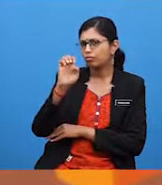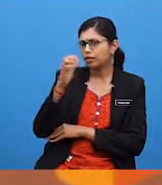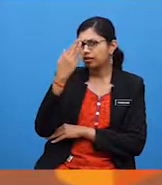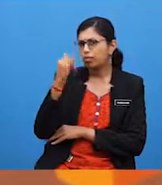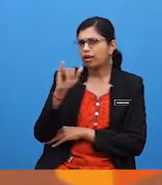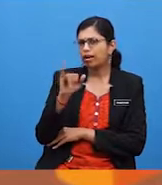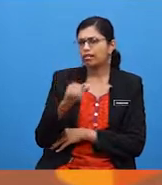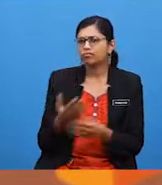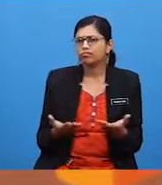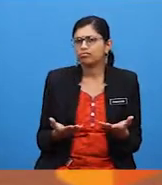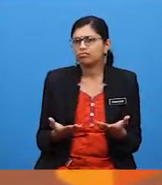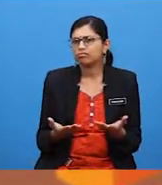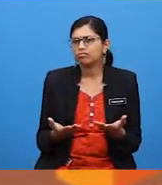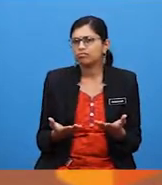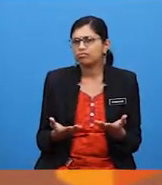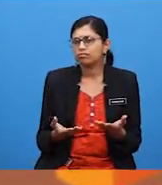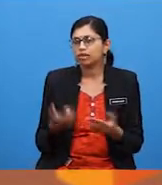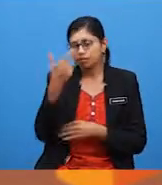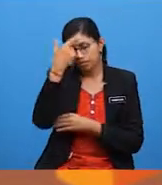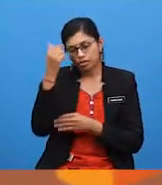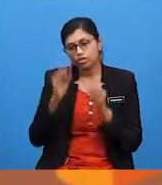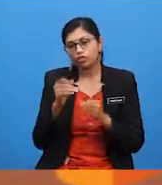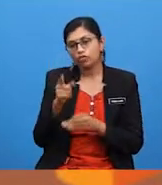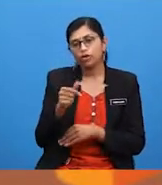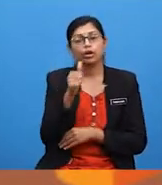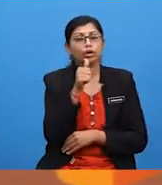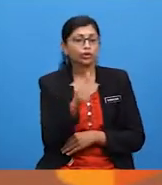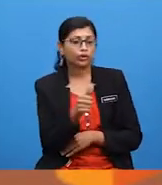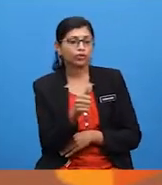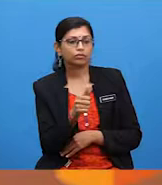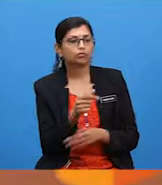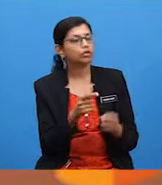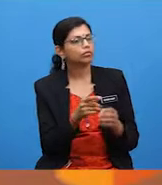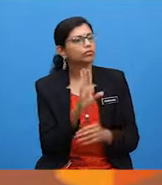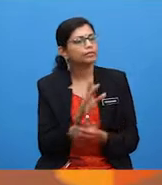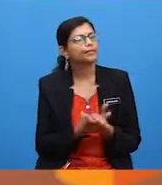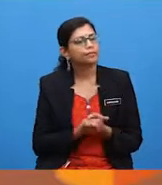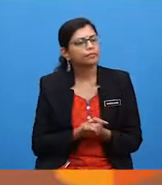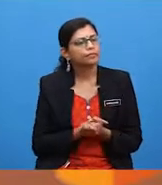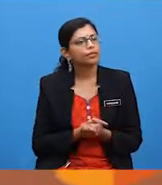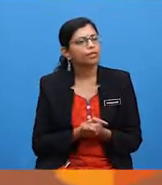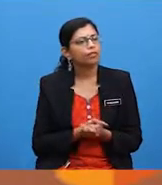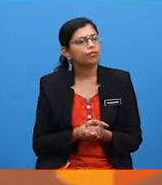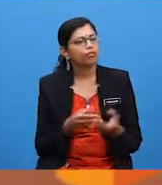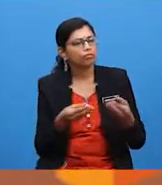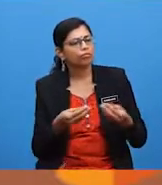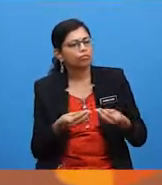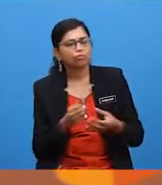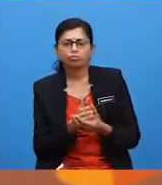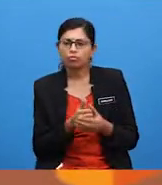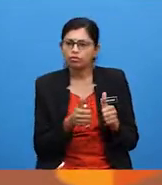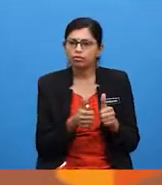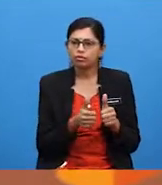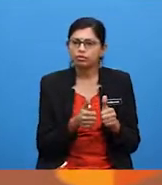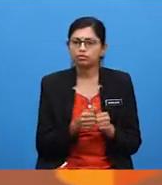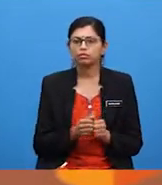Well, if you are polite, people tend to listen and take your arguments, ideas,